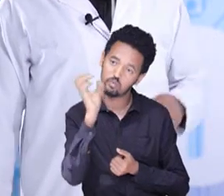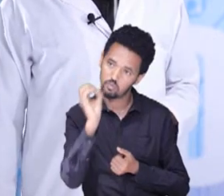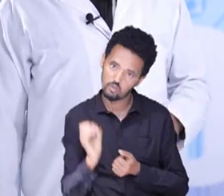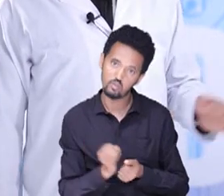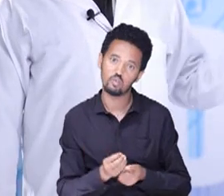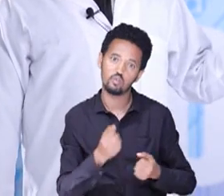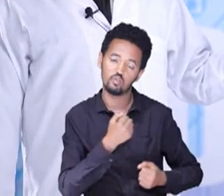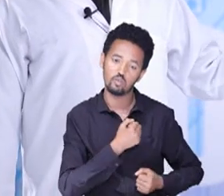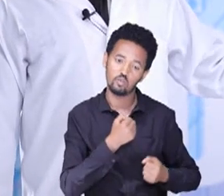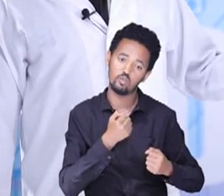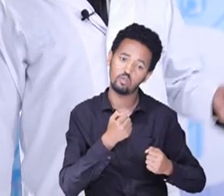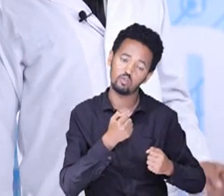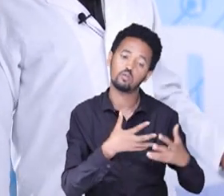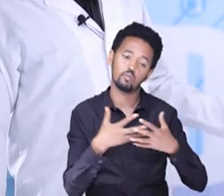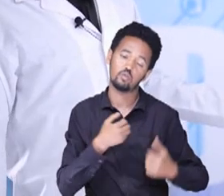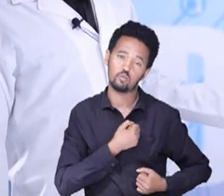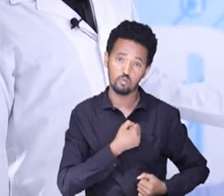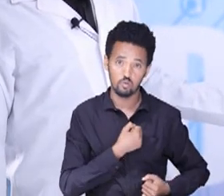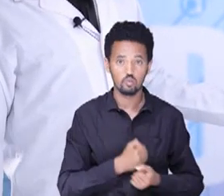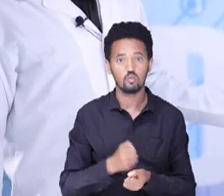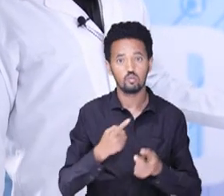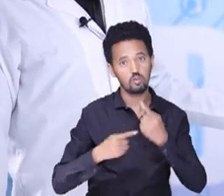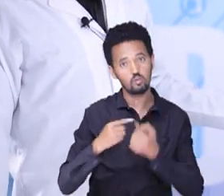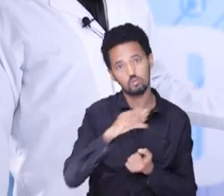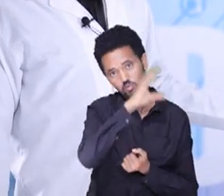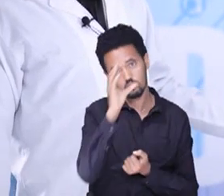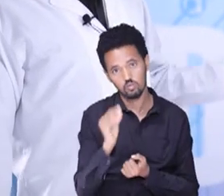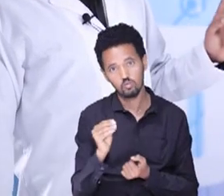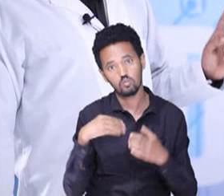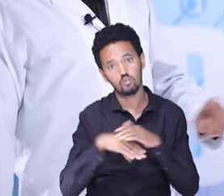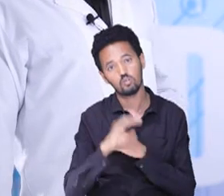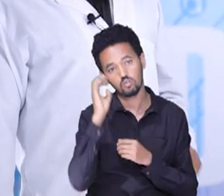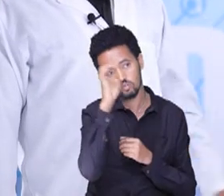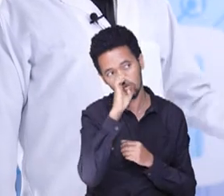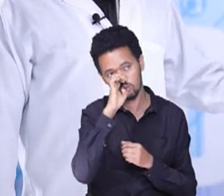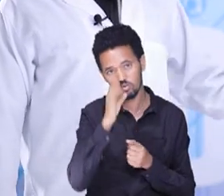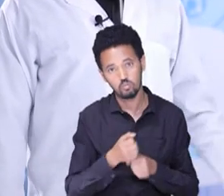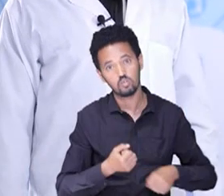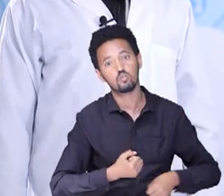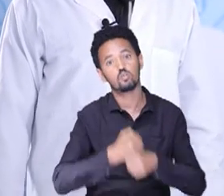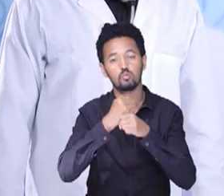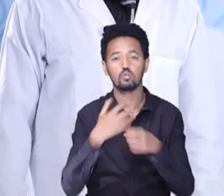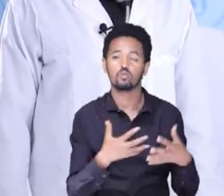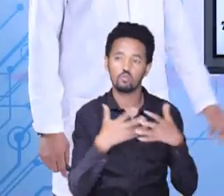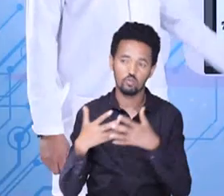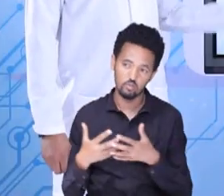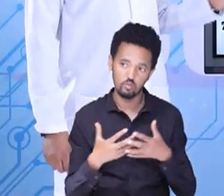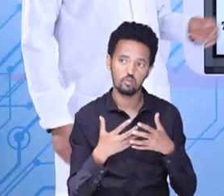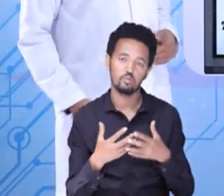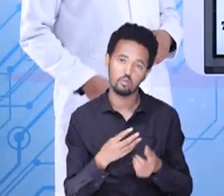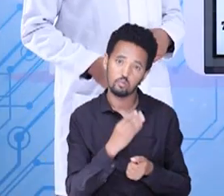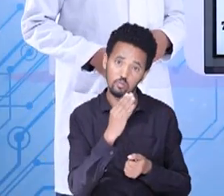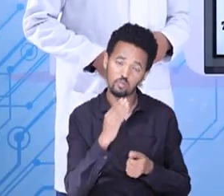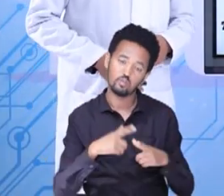USA military aid to Africa went to Ethiopia. USA support to Ethiopia maintained by far